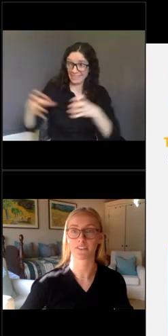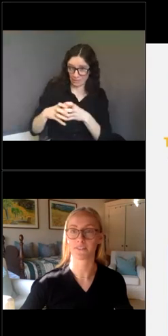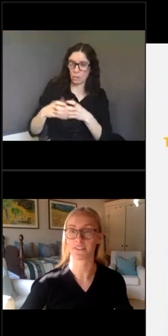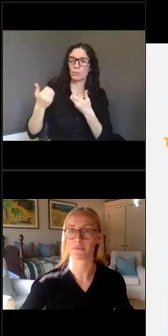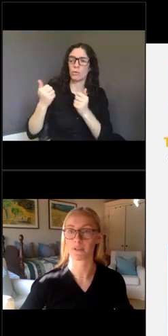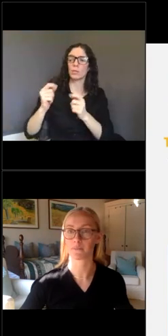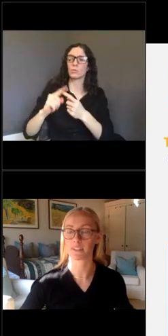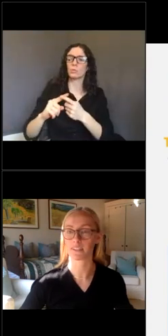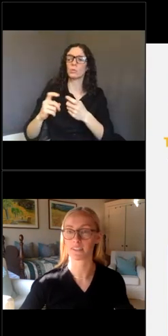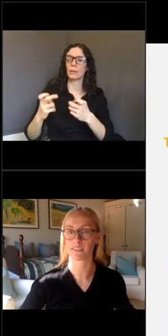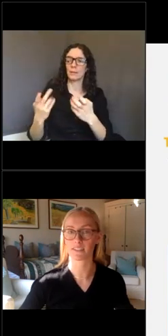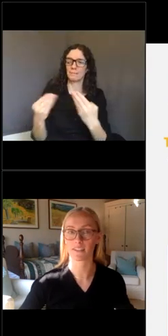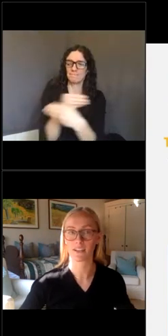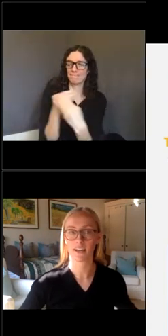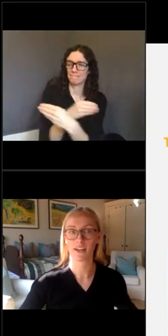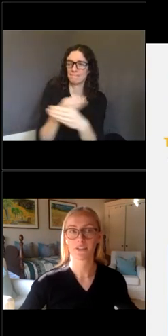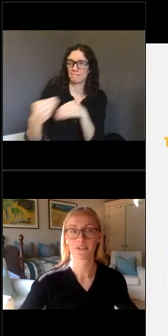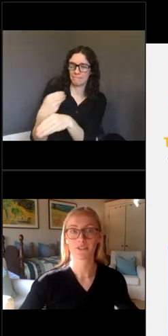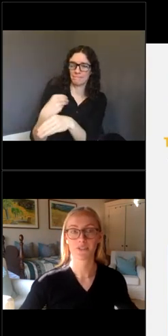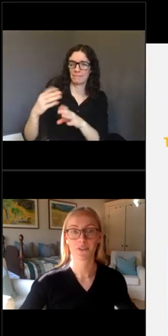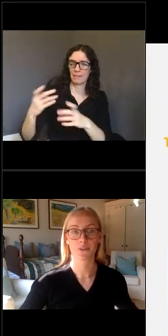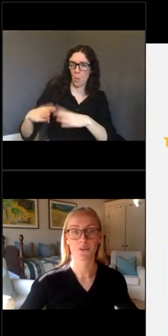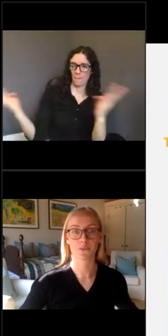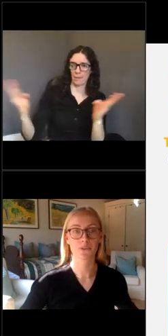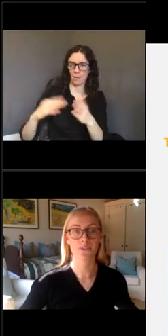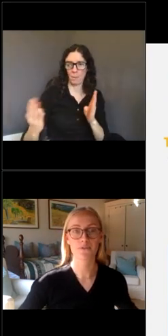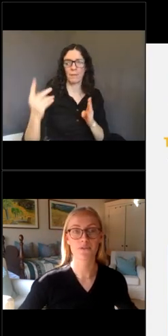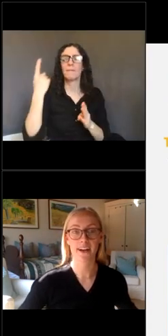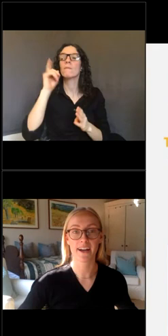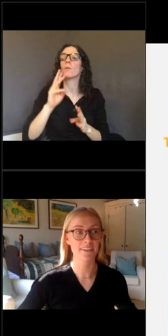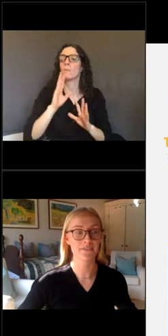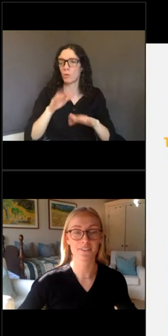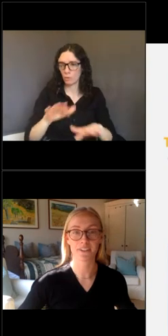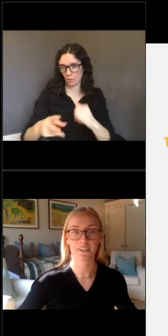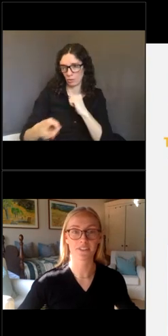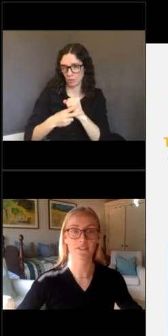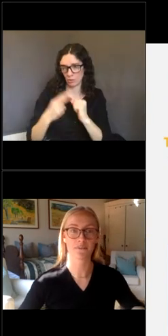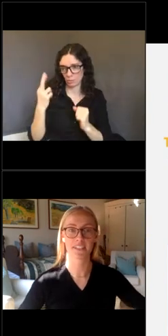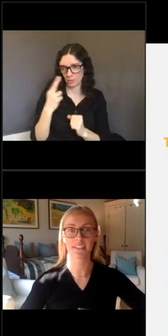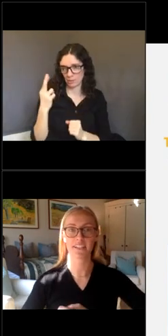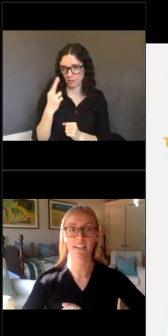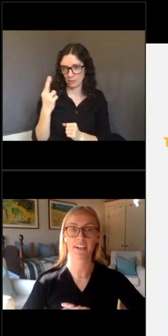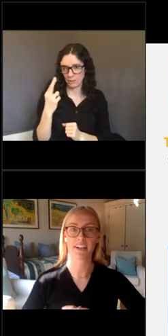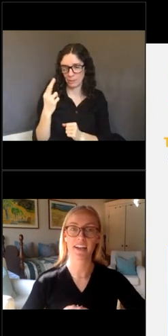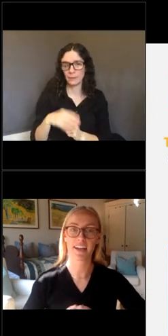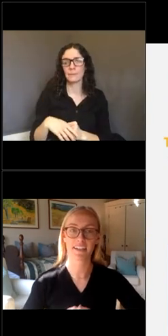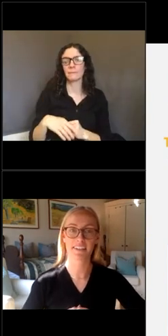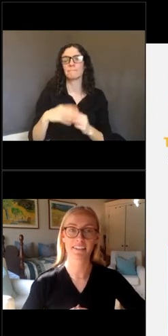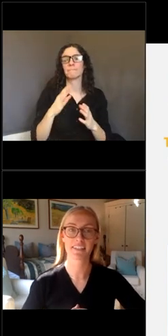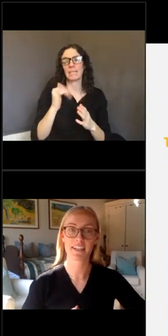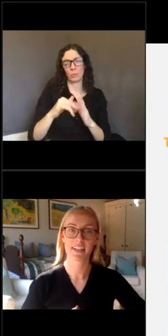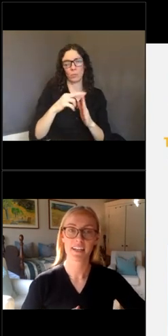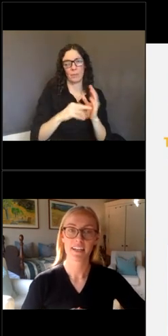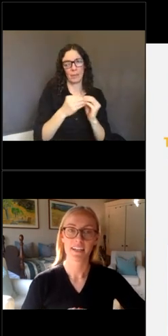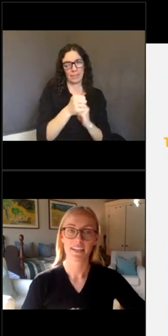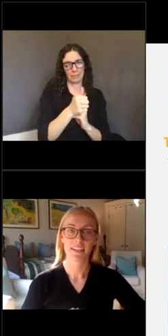marine conservation purposes. So rule of thumb 5 is also represented here,